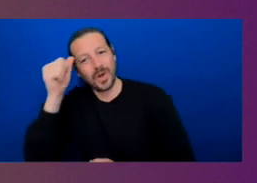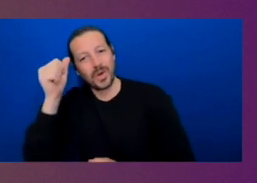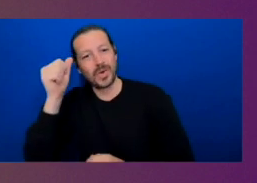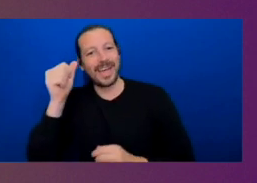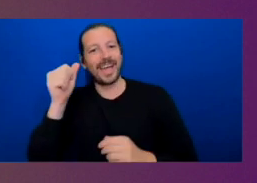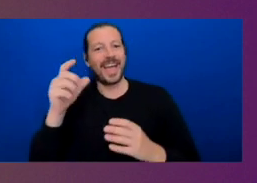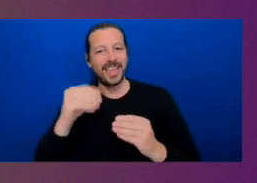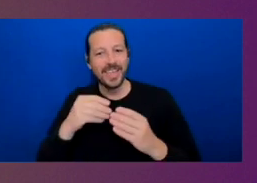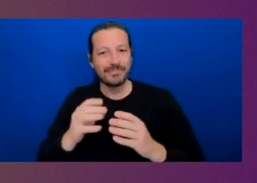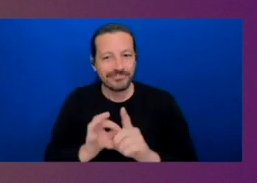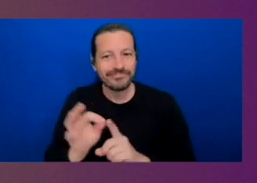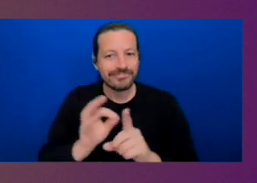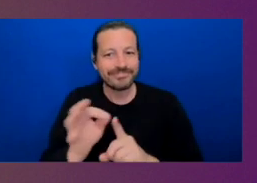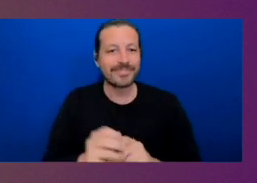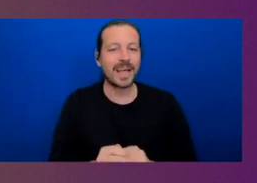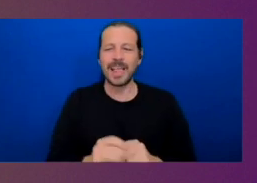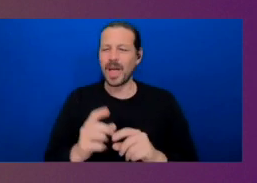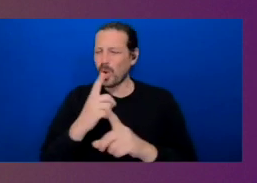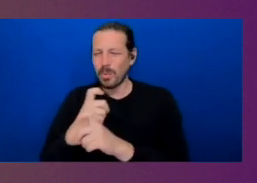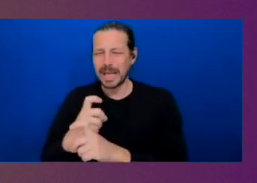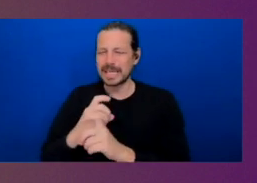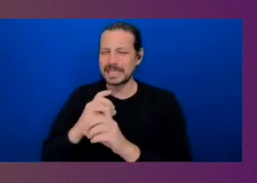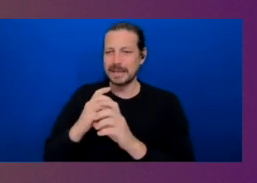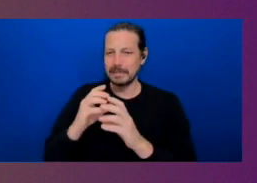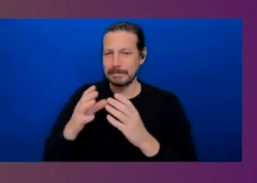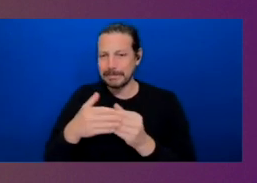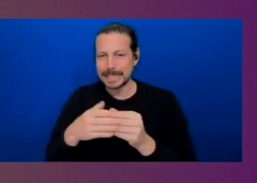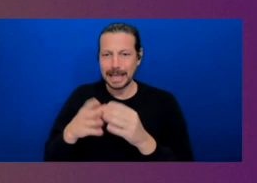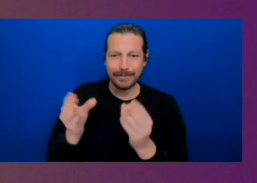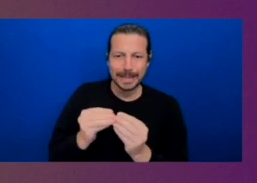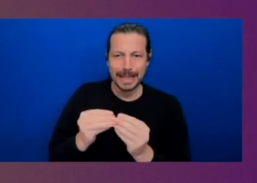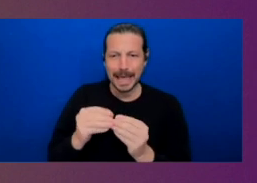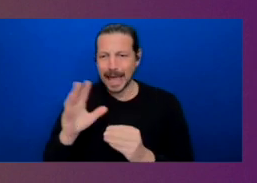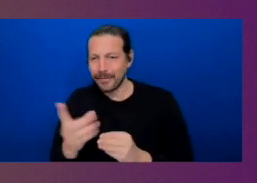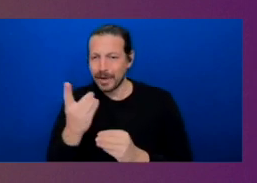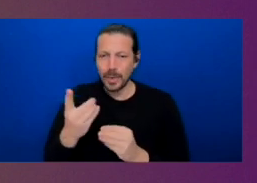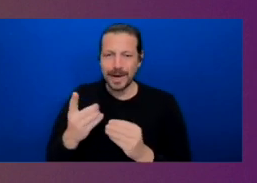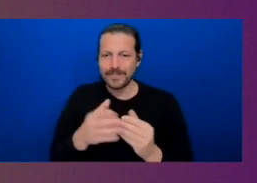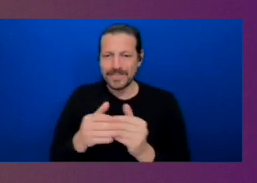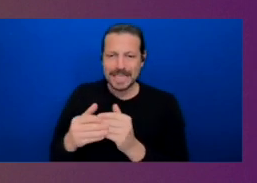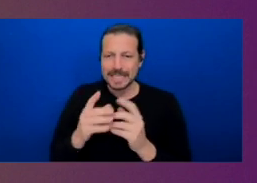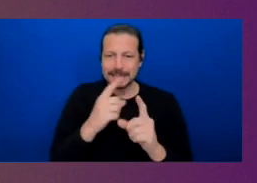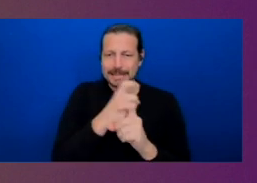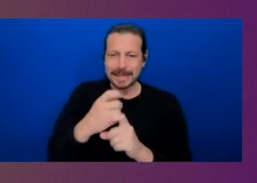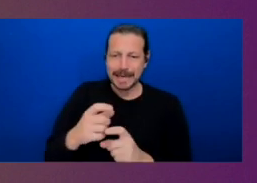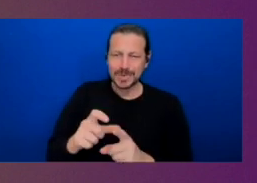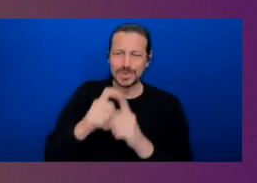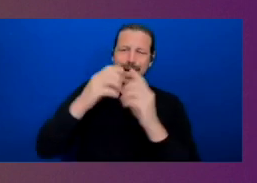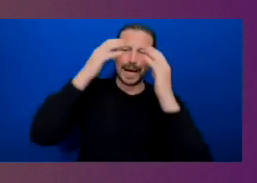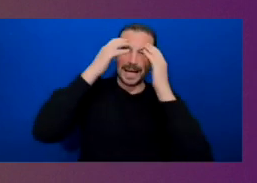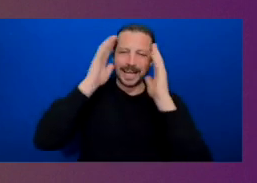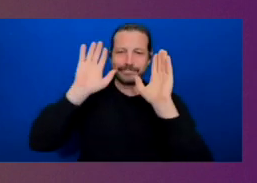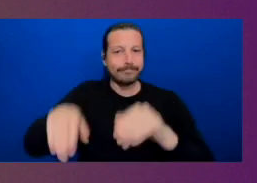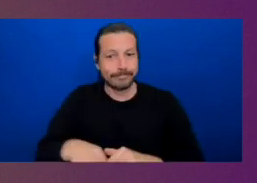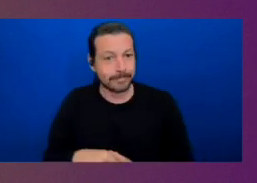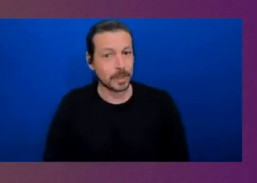it, not worrying about complexity, not worrying about solving for everyone and everything, but do that one thing, leveraging your skills that